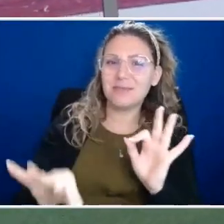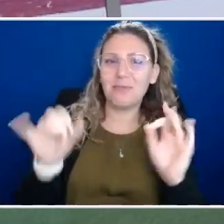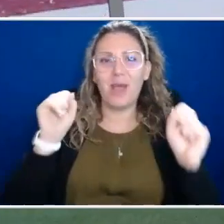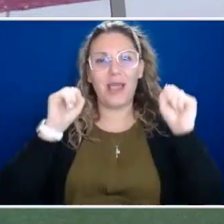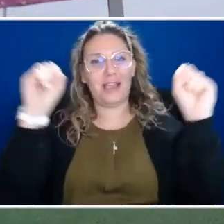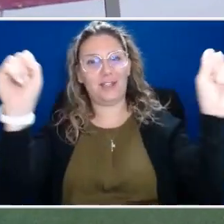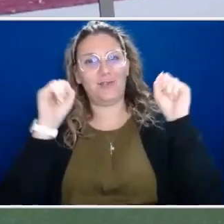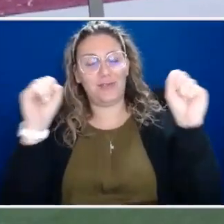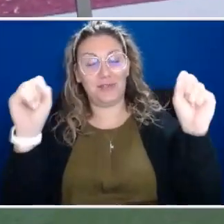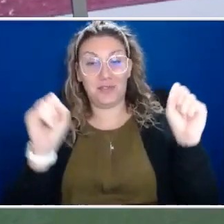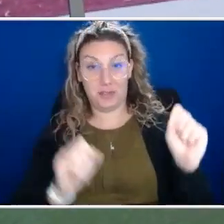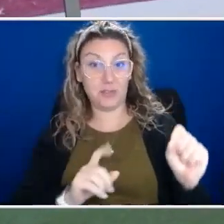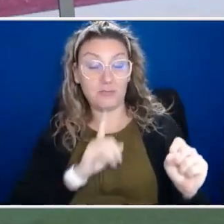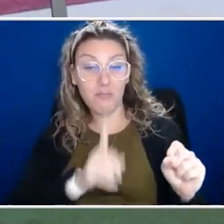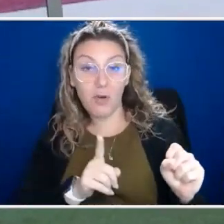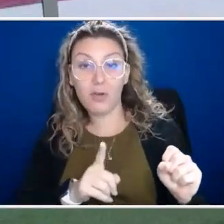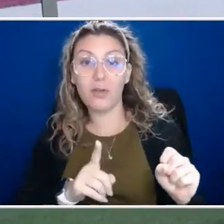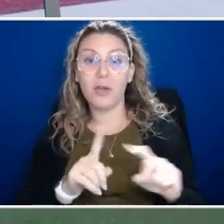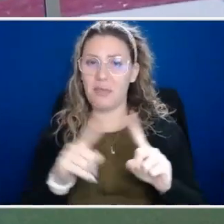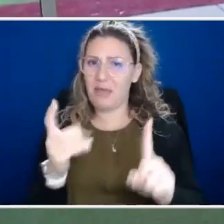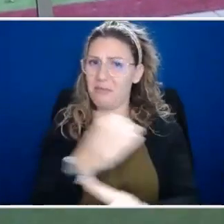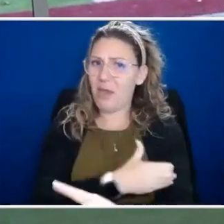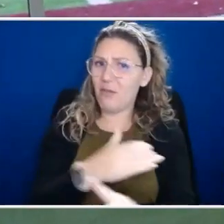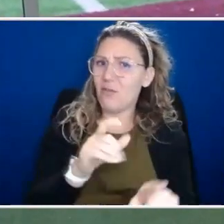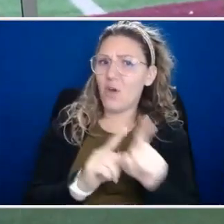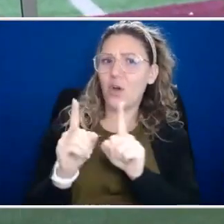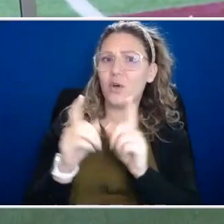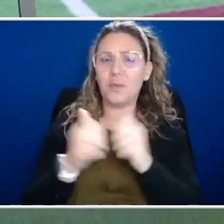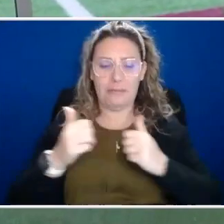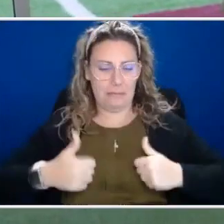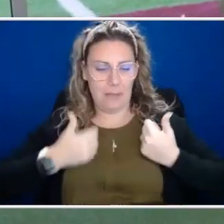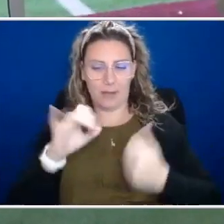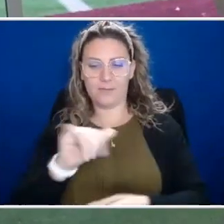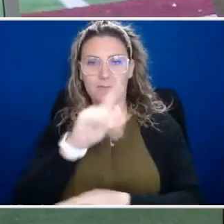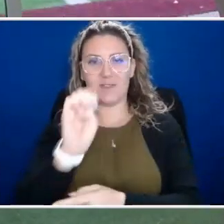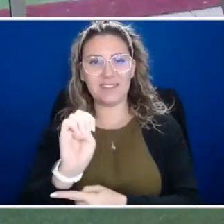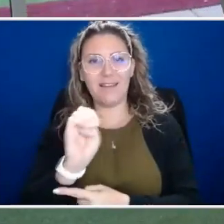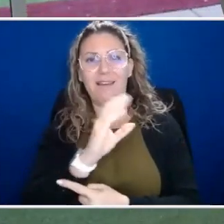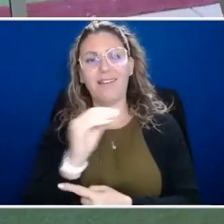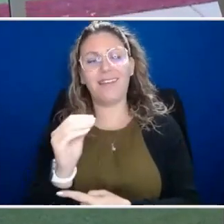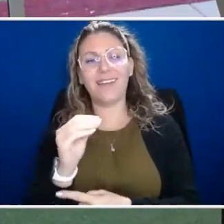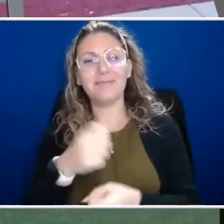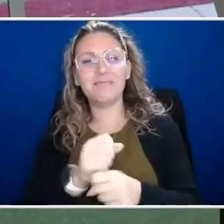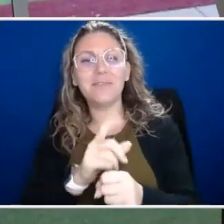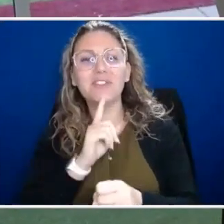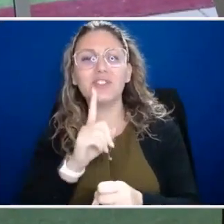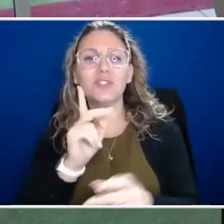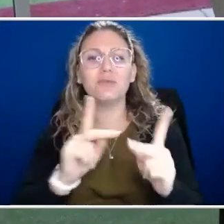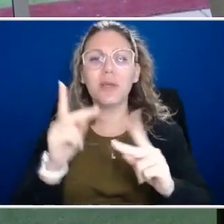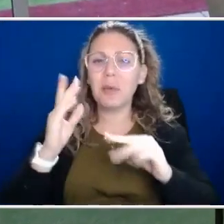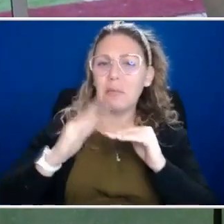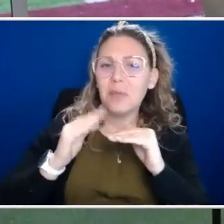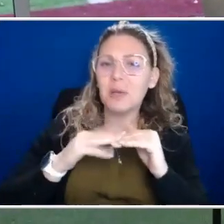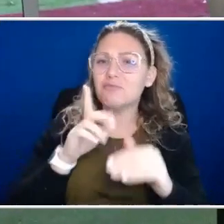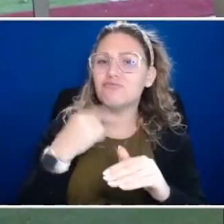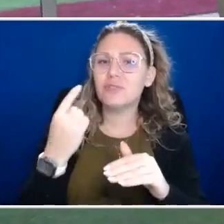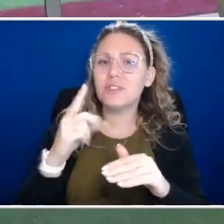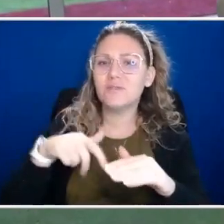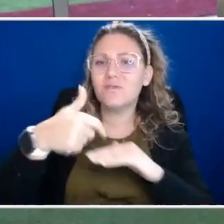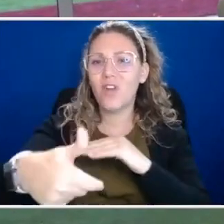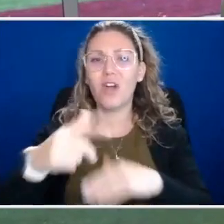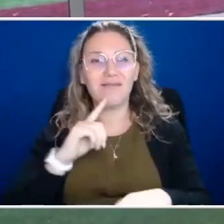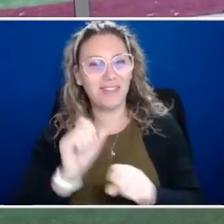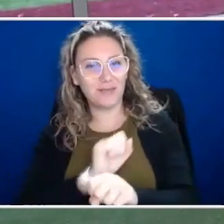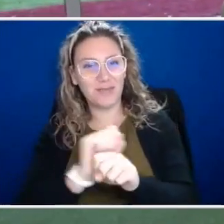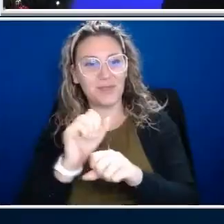but so powerful in helping with lifestyle and making sure people minimize their risks for falling. Yeah, absolutely. Jess, we're